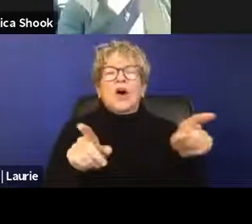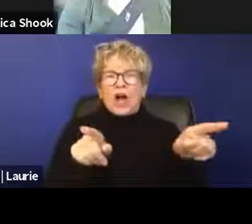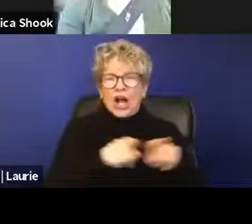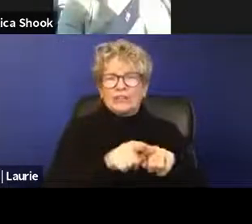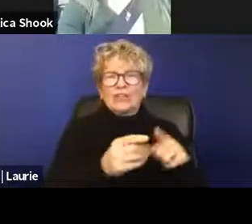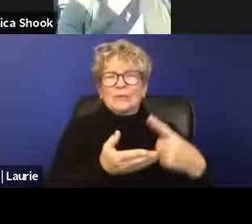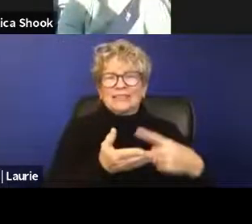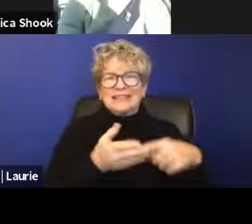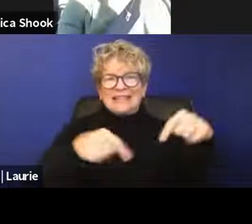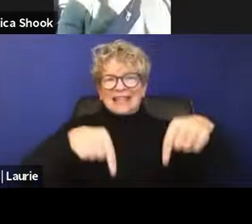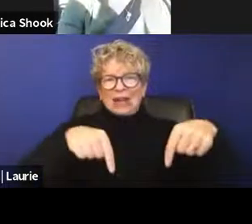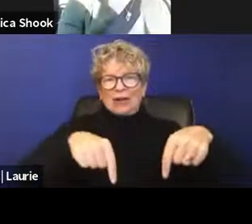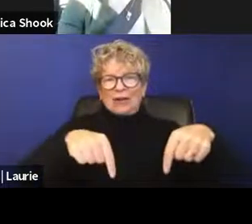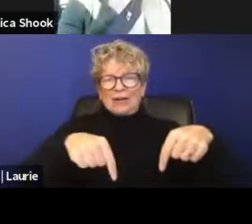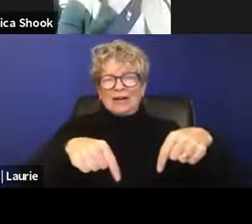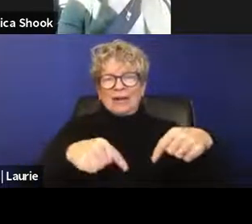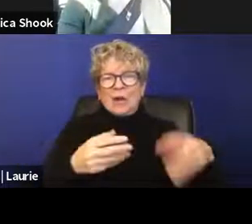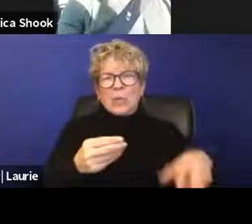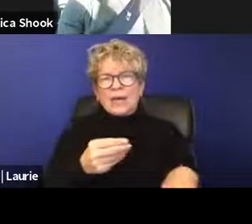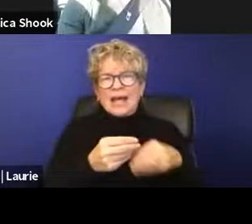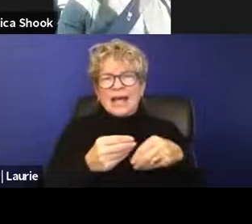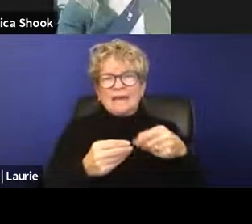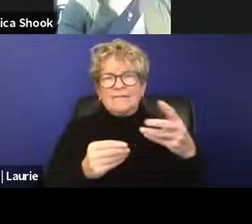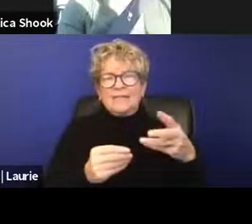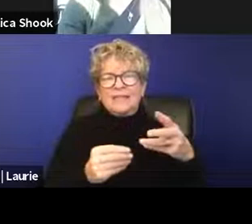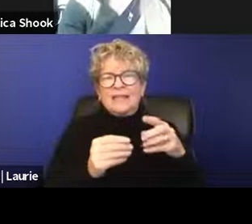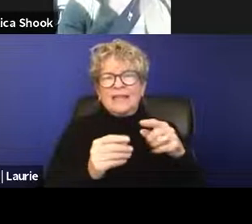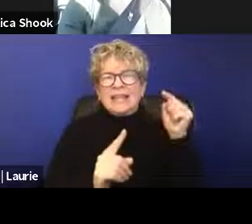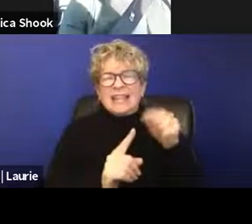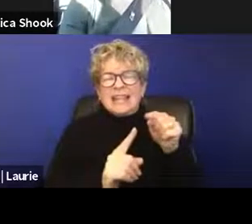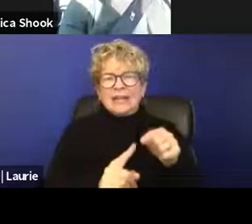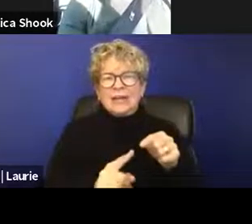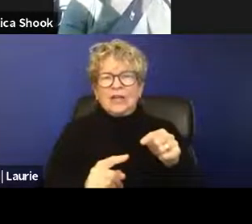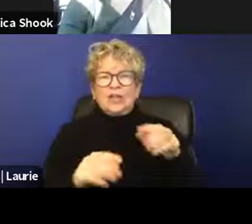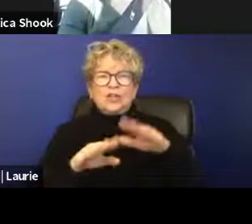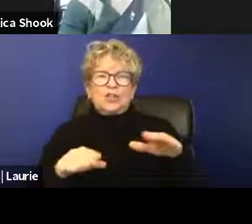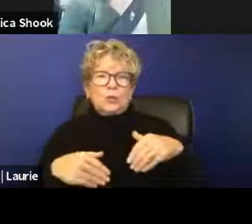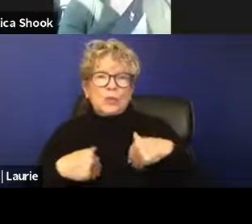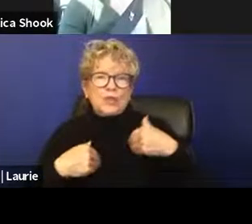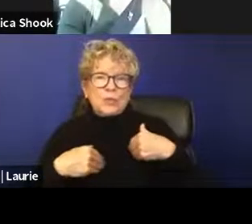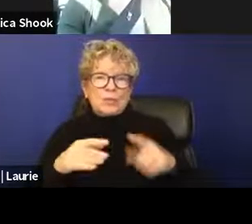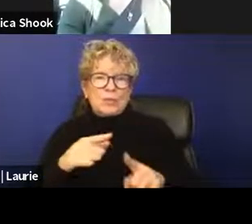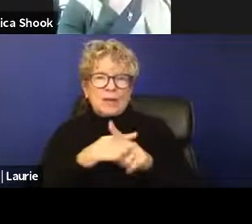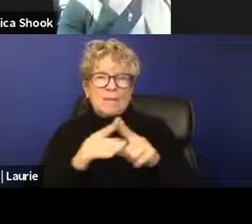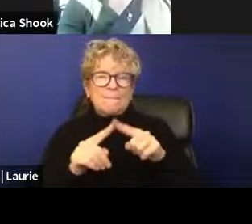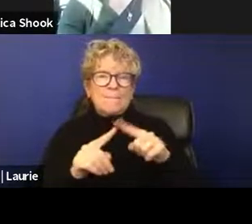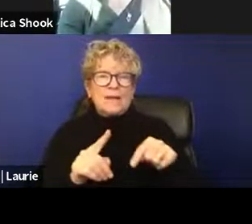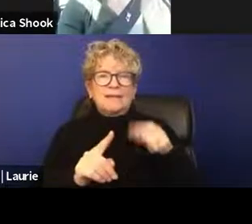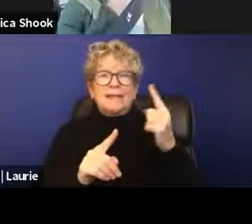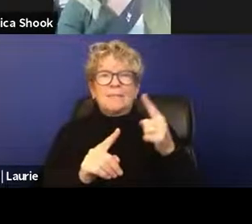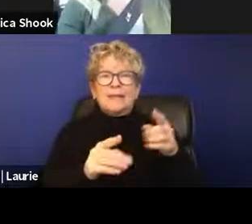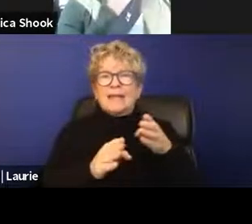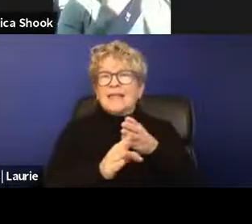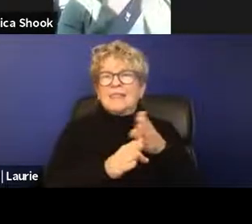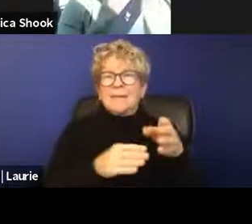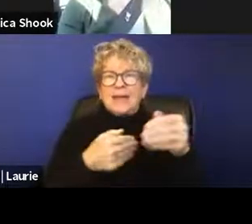main room. But I do want to add just a couple of key points. Children and youth were brought up here, but there was an emphatic point in the main room and a lot of